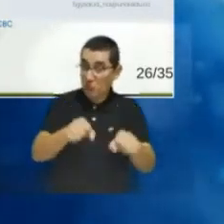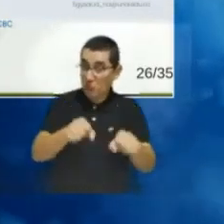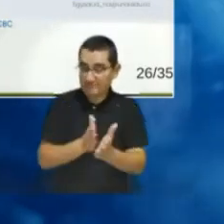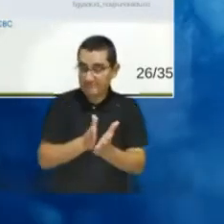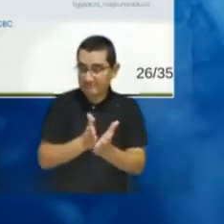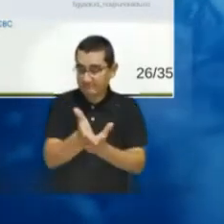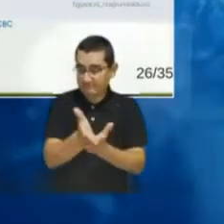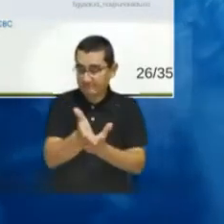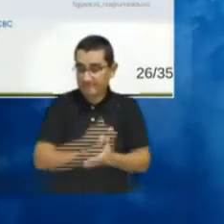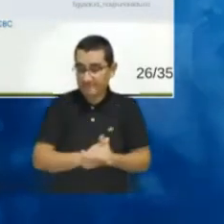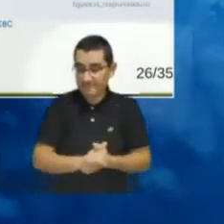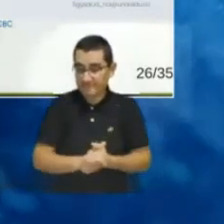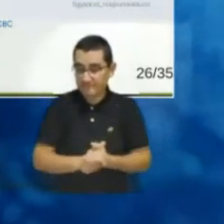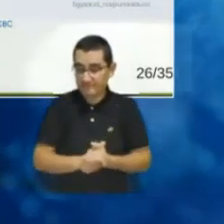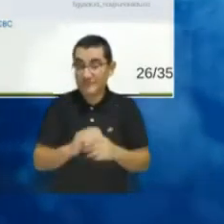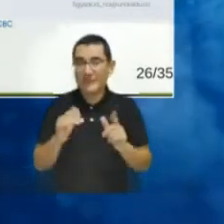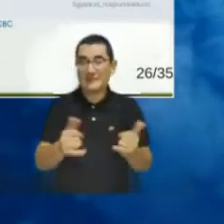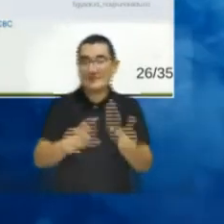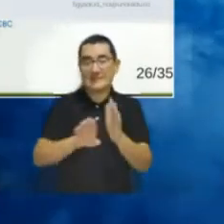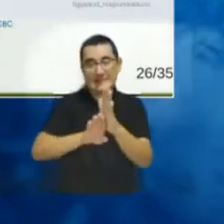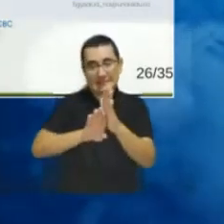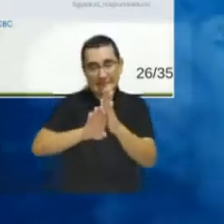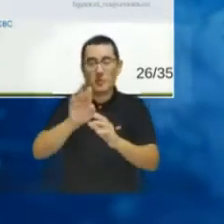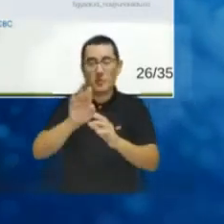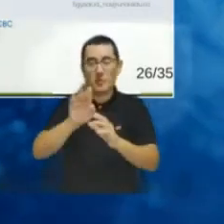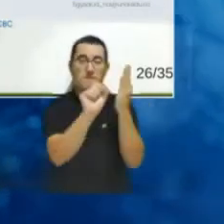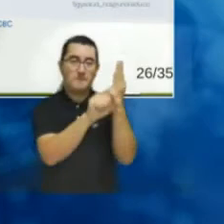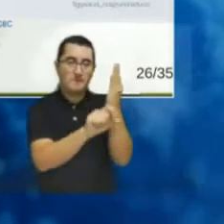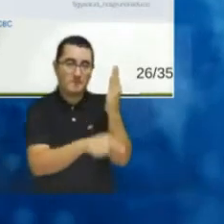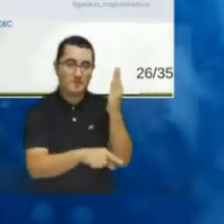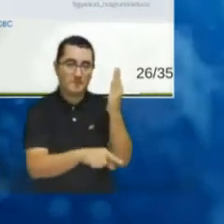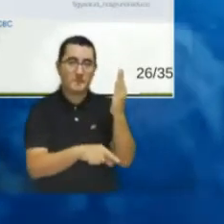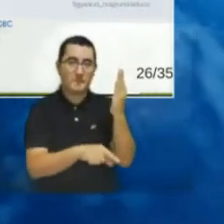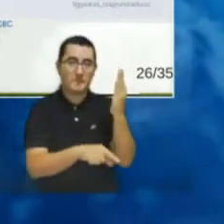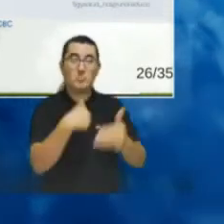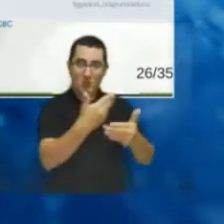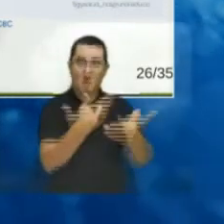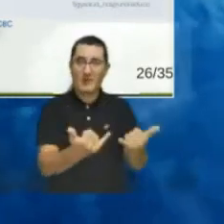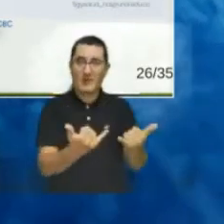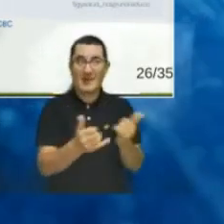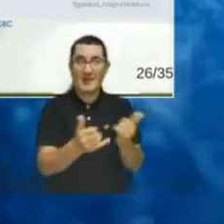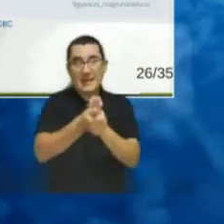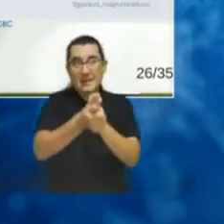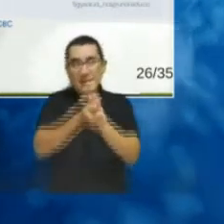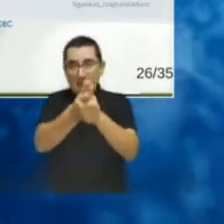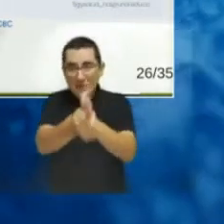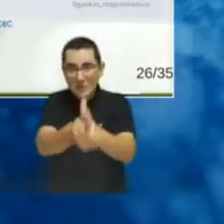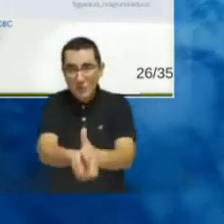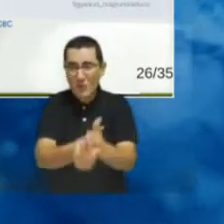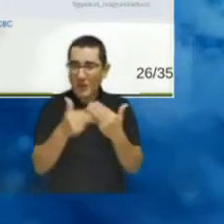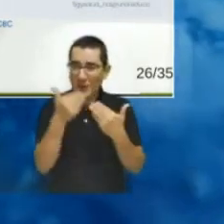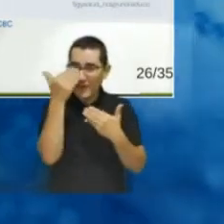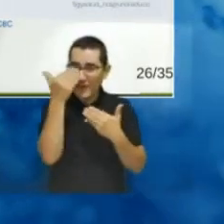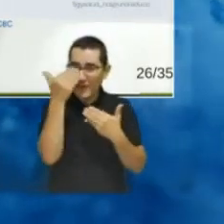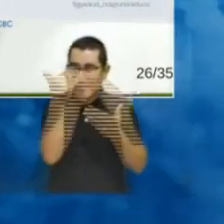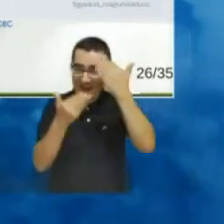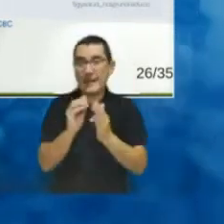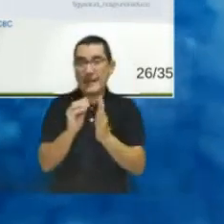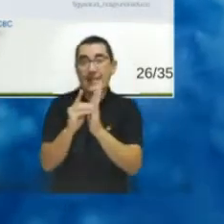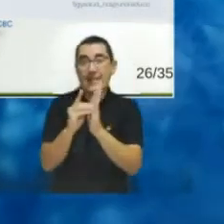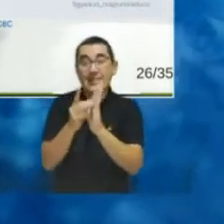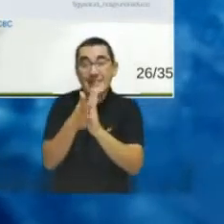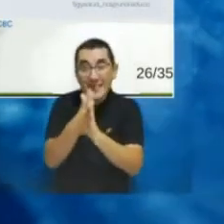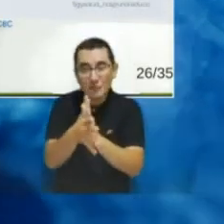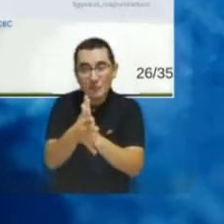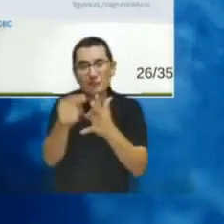of this initial perception, we developed the questionnaire, and then this questionnaire and the methodology, the analysis methodology,